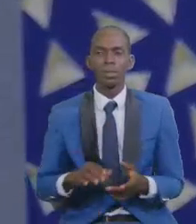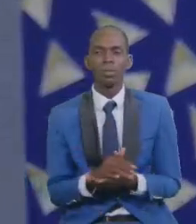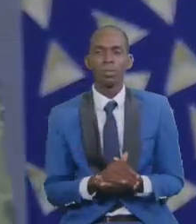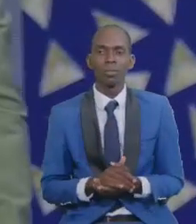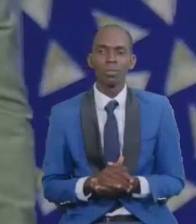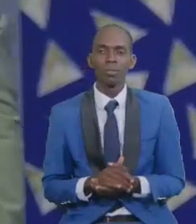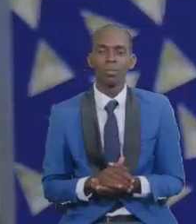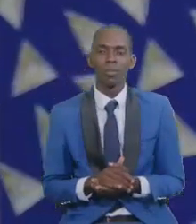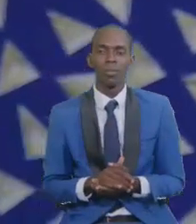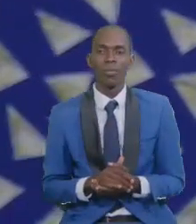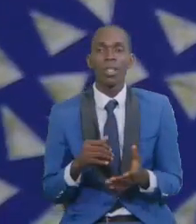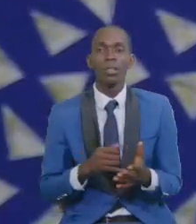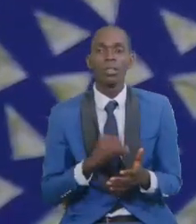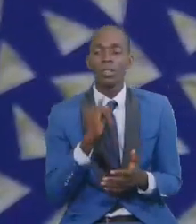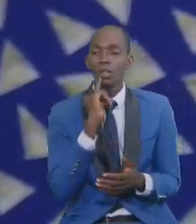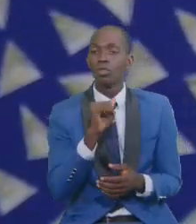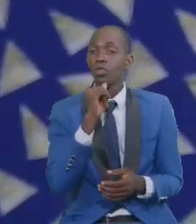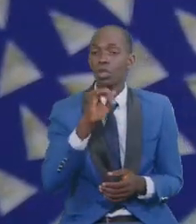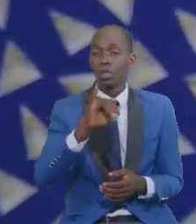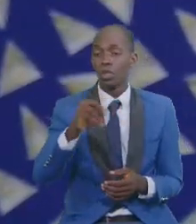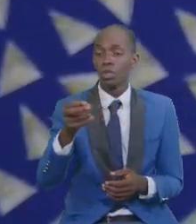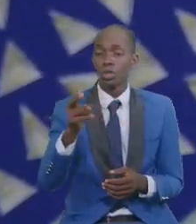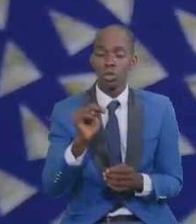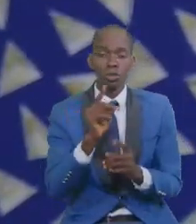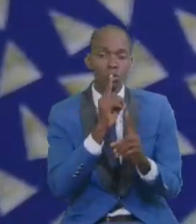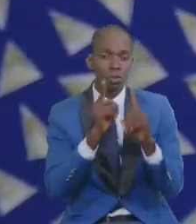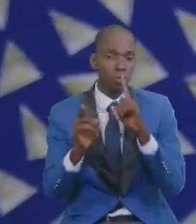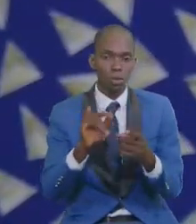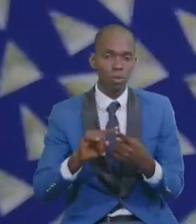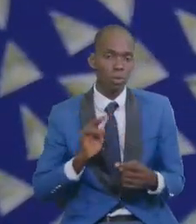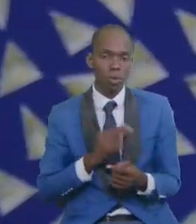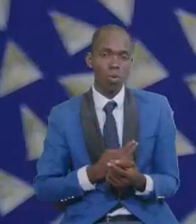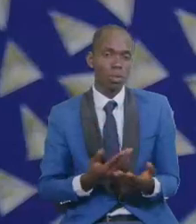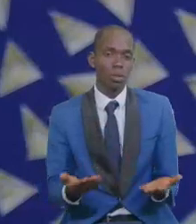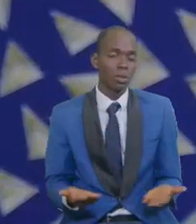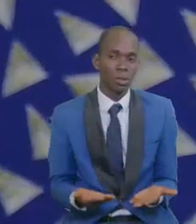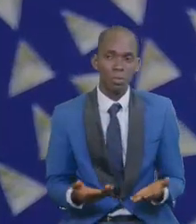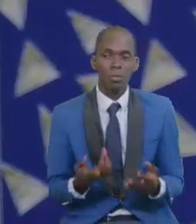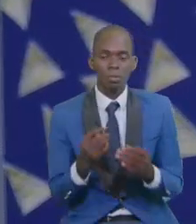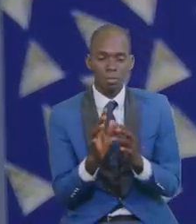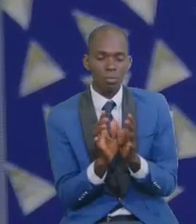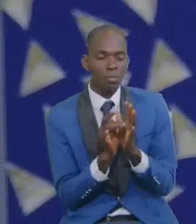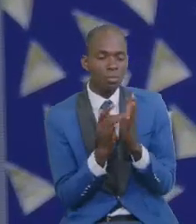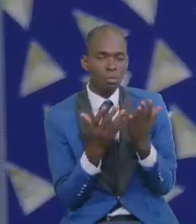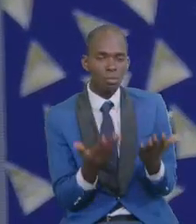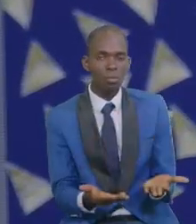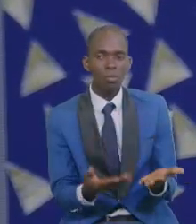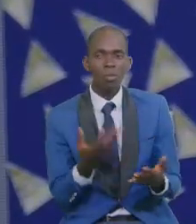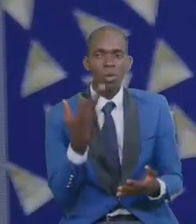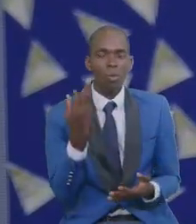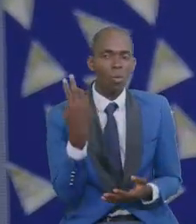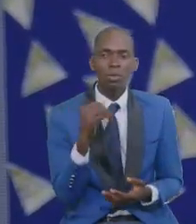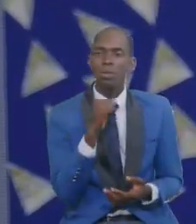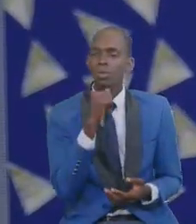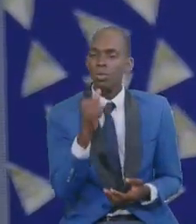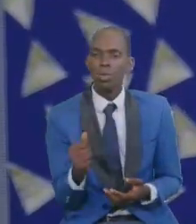It's not John talking to us. The scripture was not authorized or authored